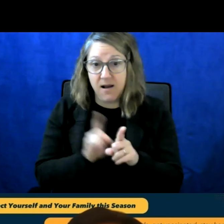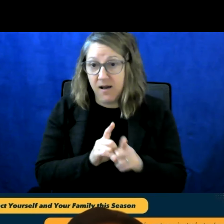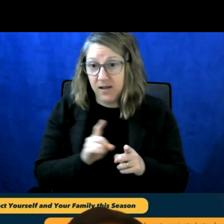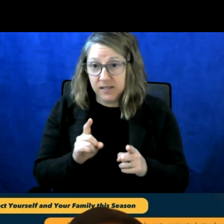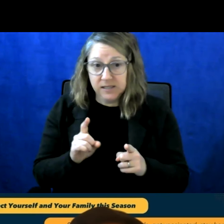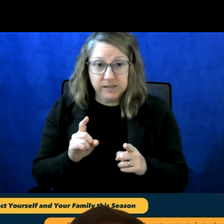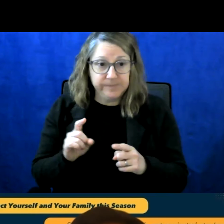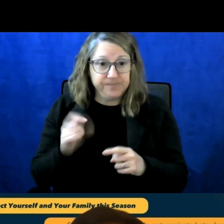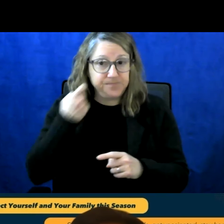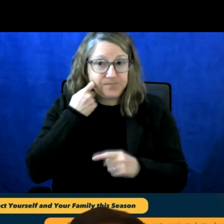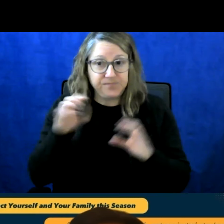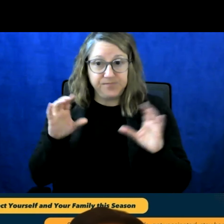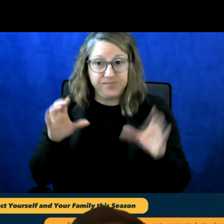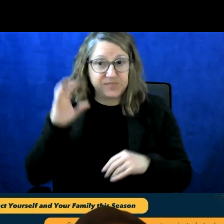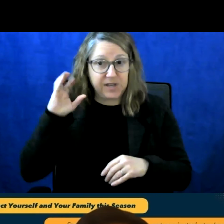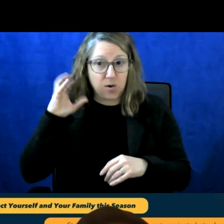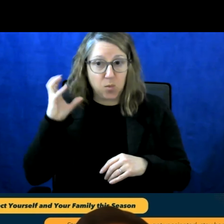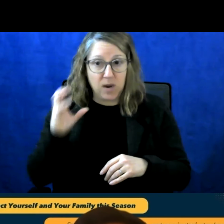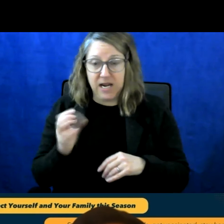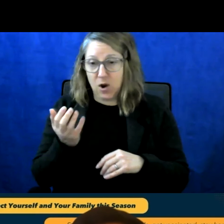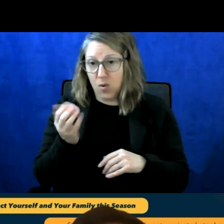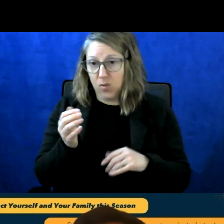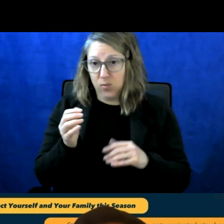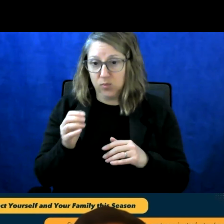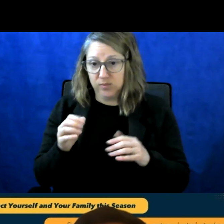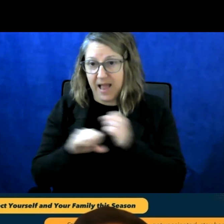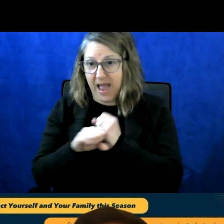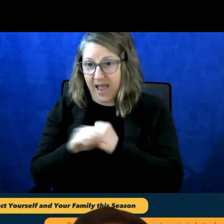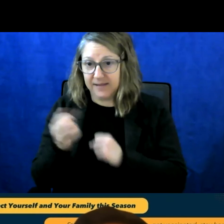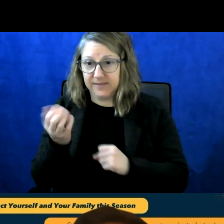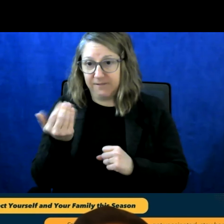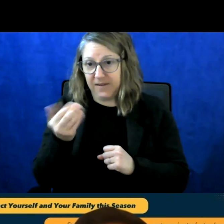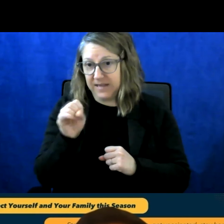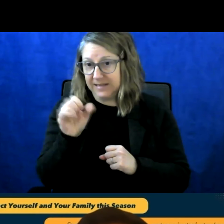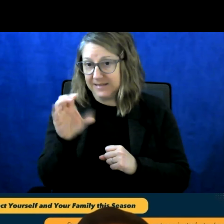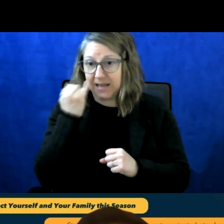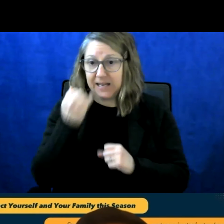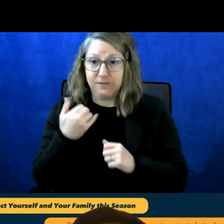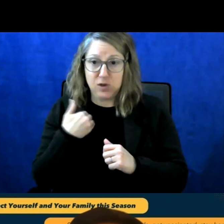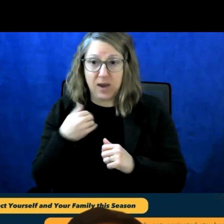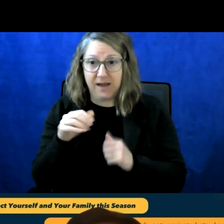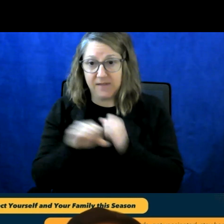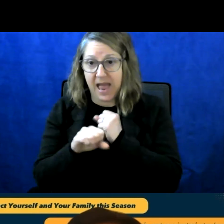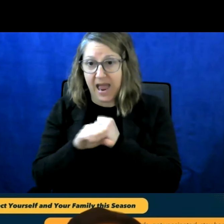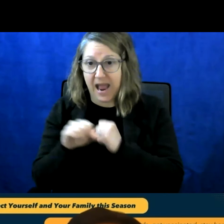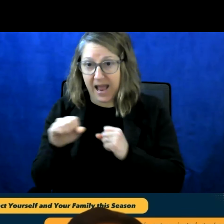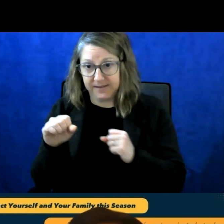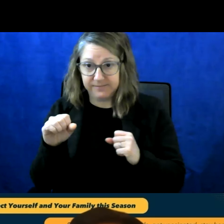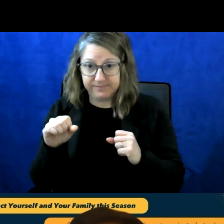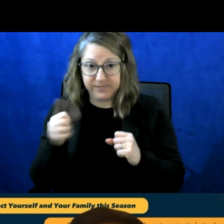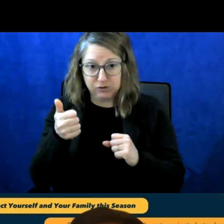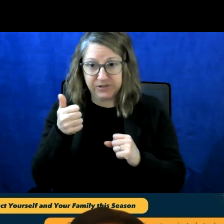that we just created. It's a 15-second spot. So if you do run your own ad campaign as well, you can use that